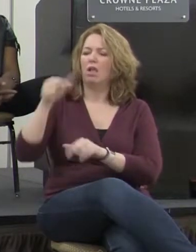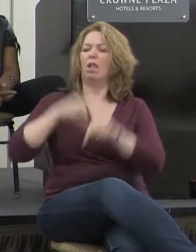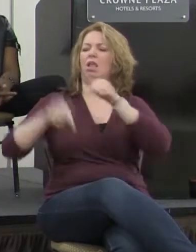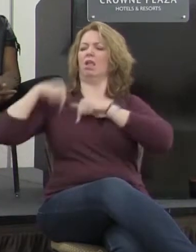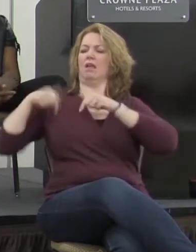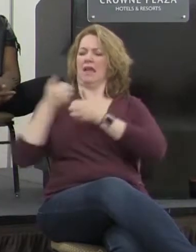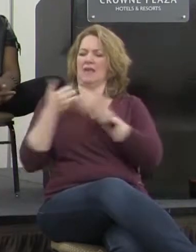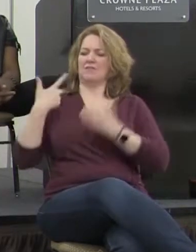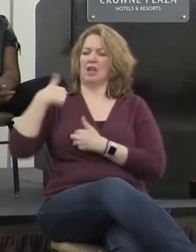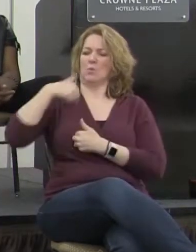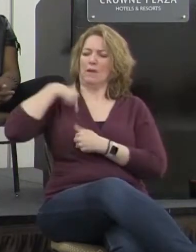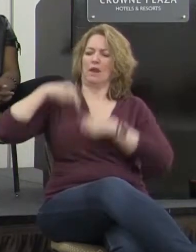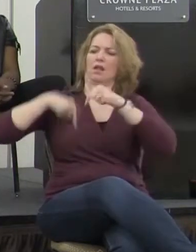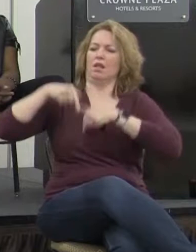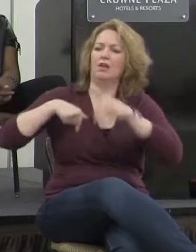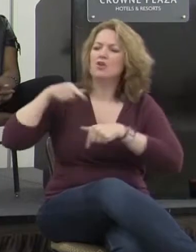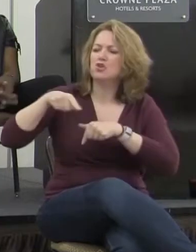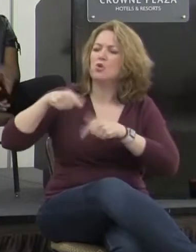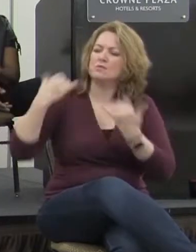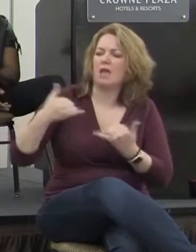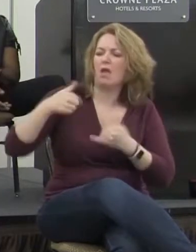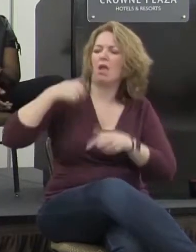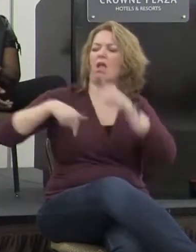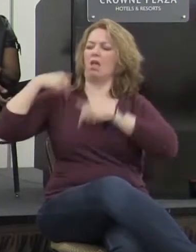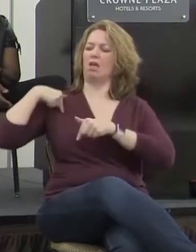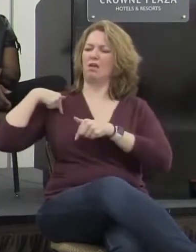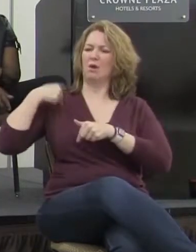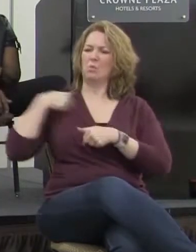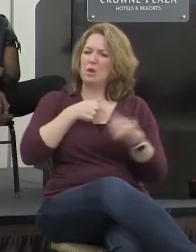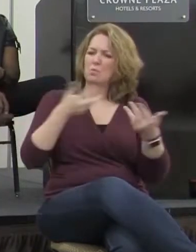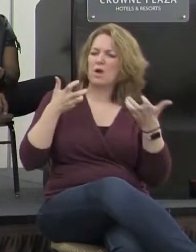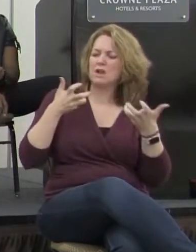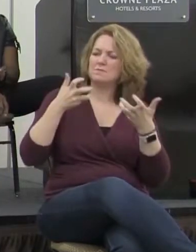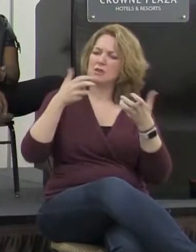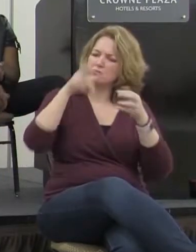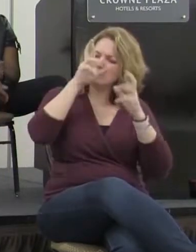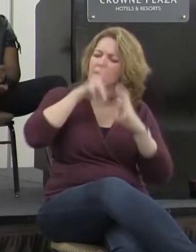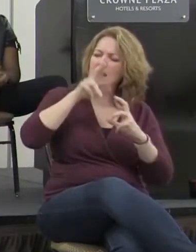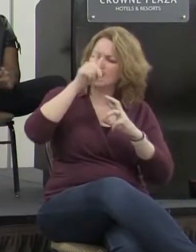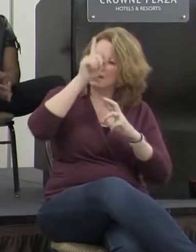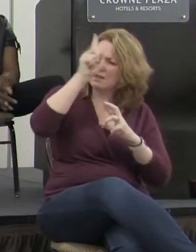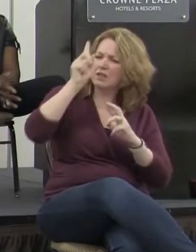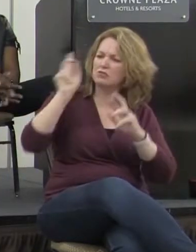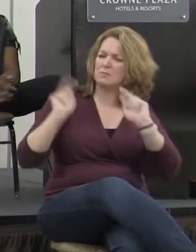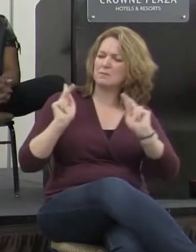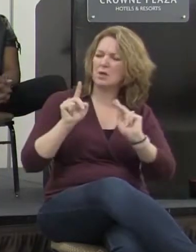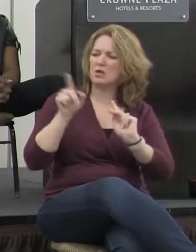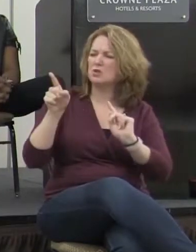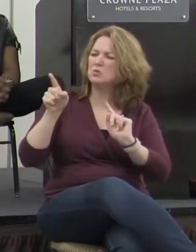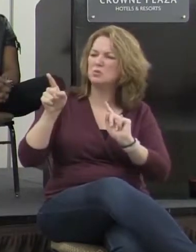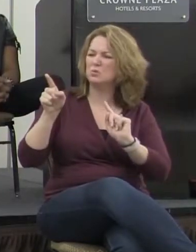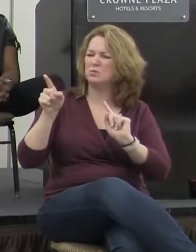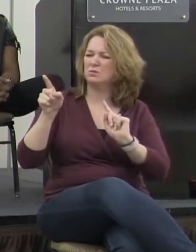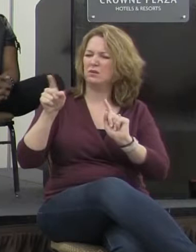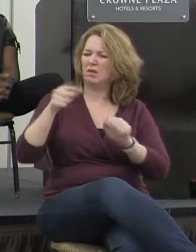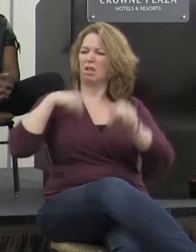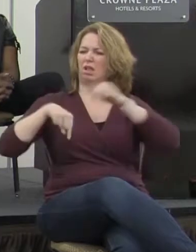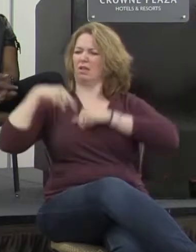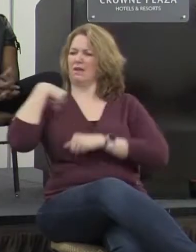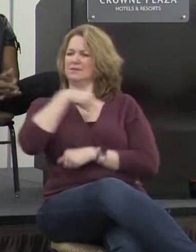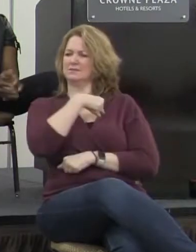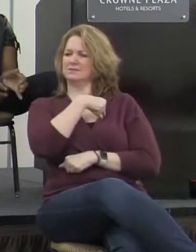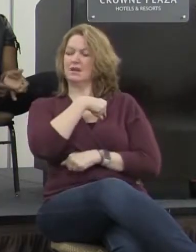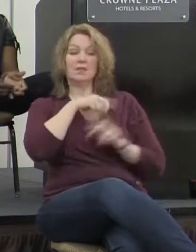what we have struggled to be seen as respected, intelligent human beings. The man that I